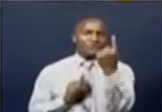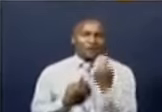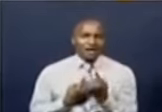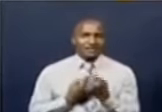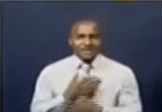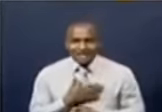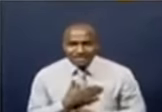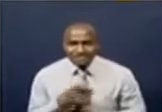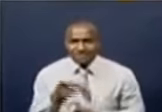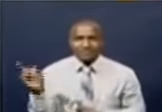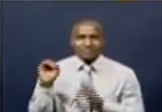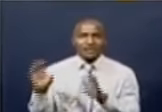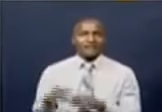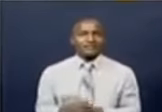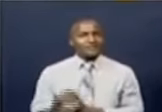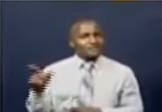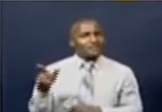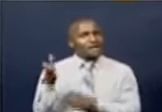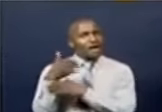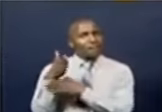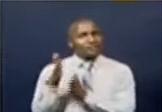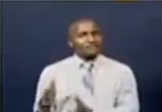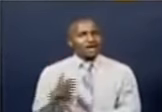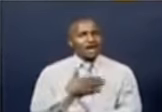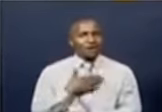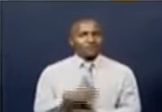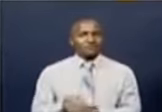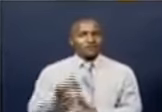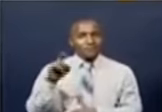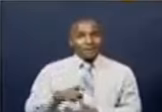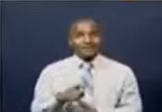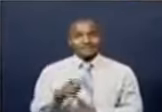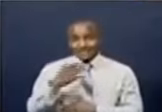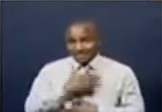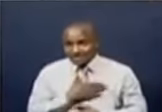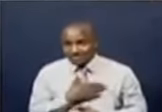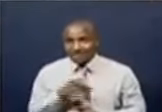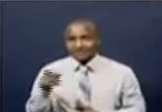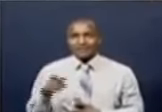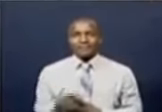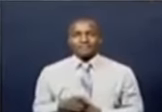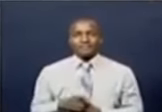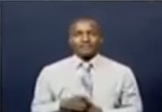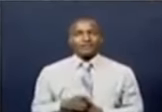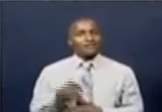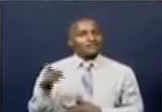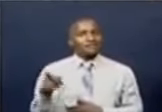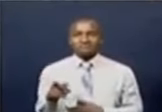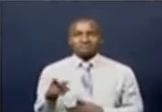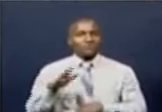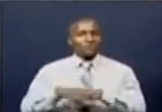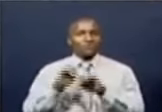We need to respect them as well. If they're really our ambassadors, we need to show them respect and cherish them. We find this is not